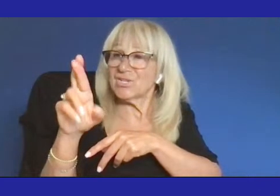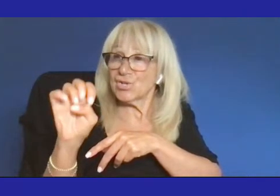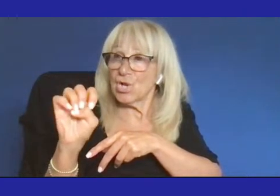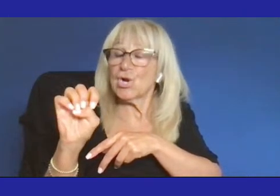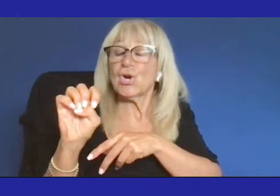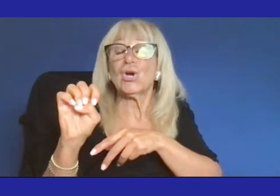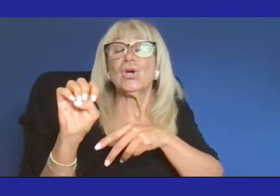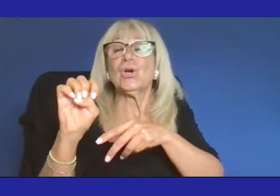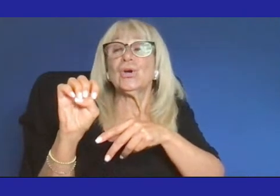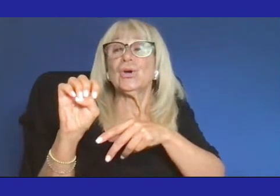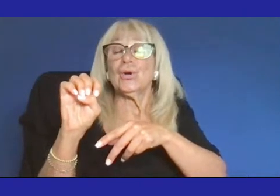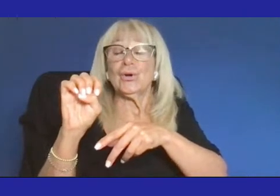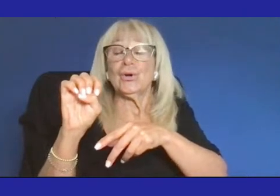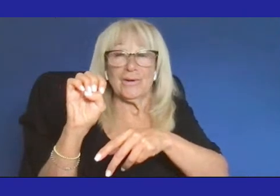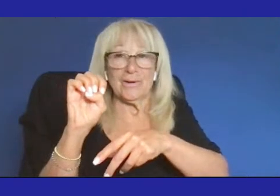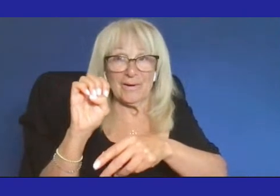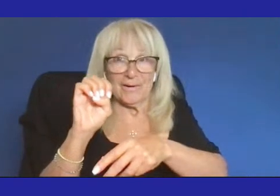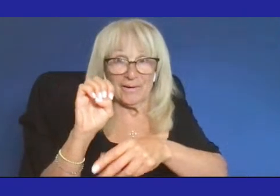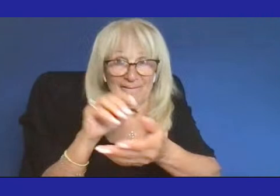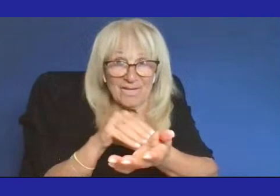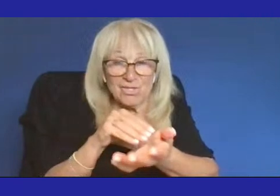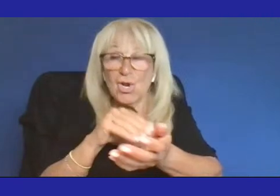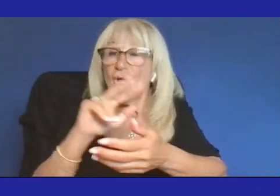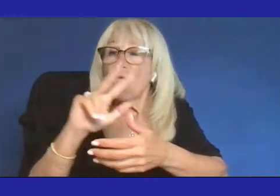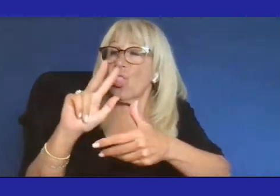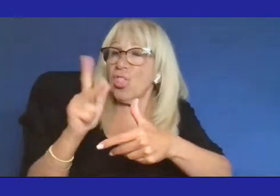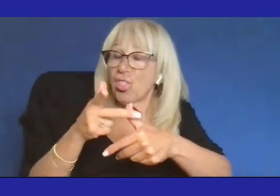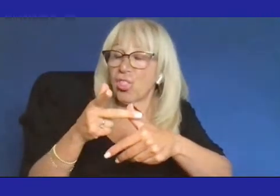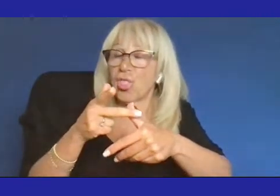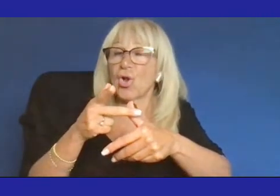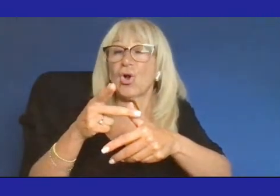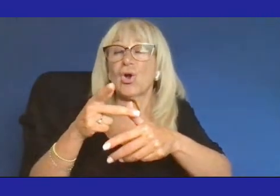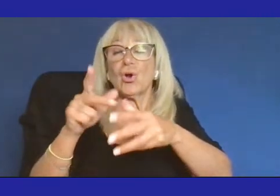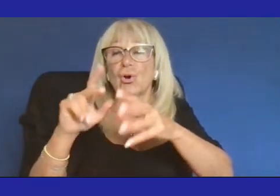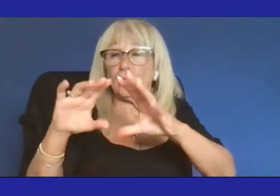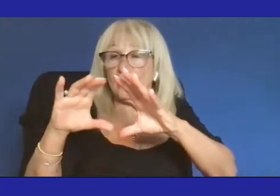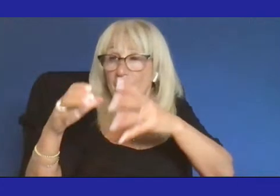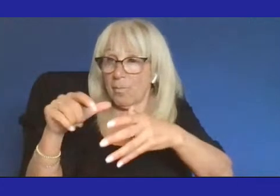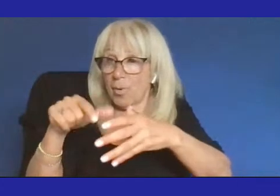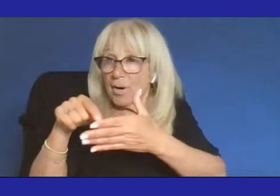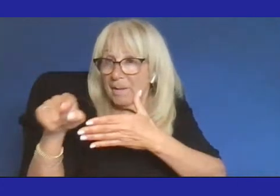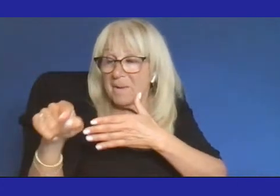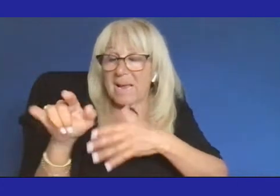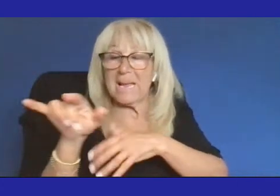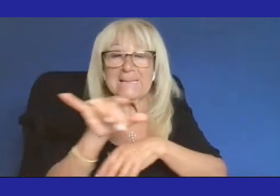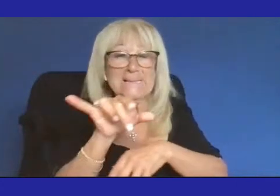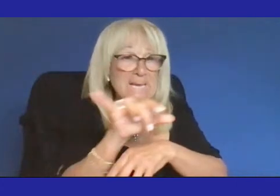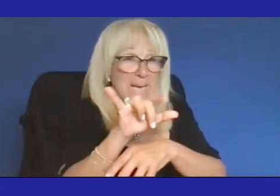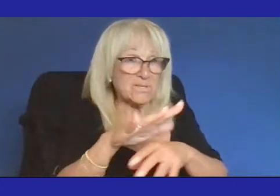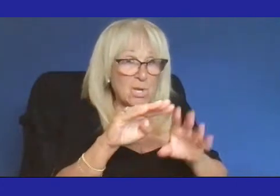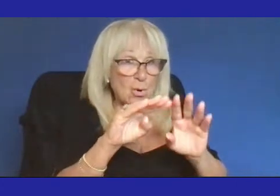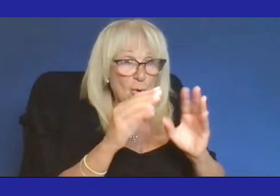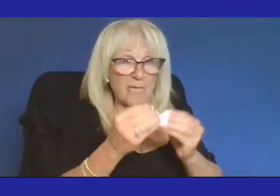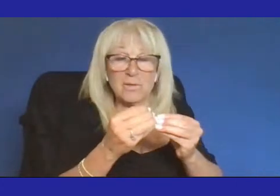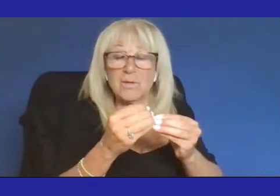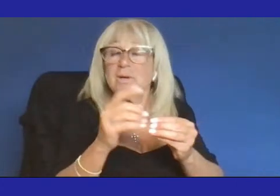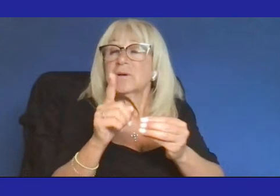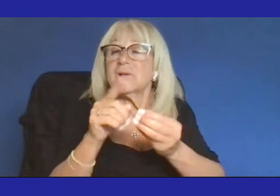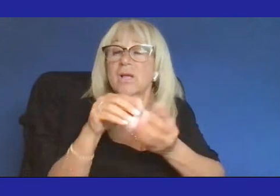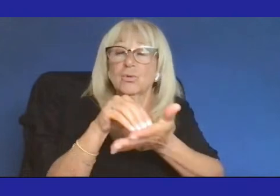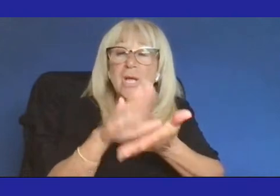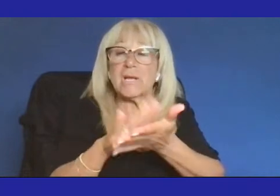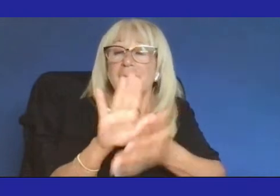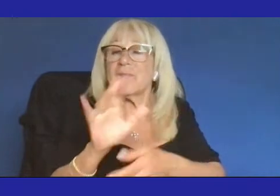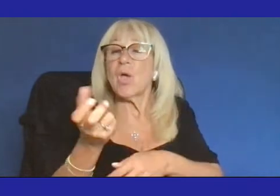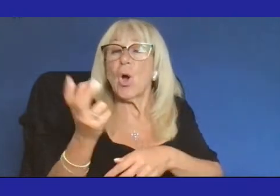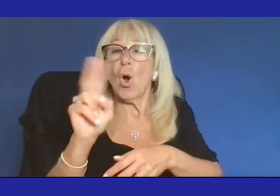payers as they will treating patients in their own office. They will document in their own medical record,